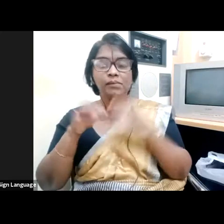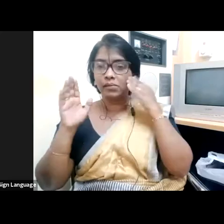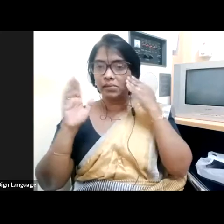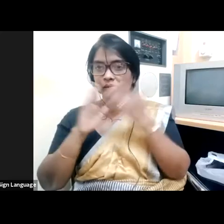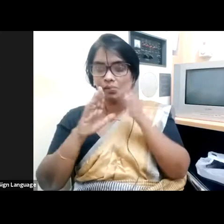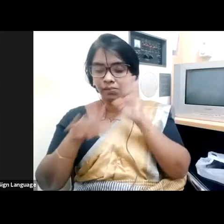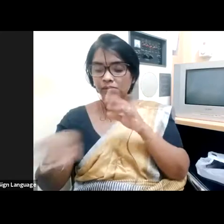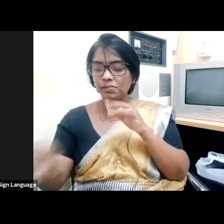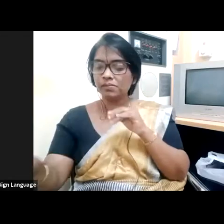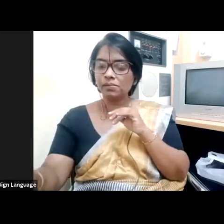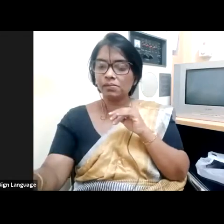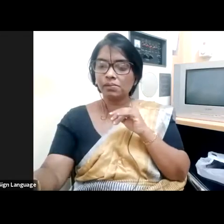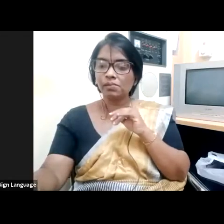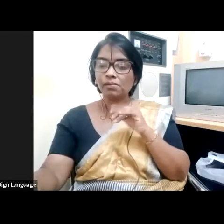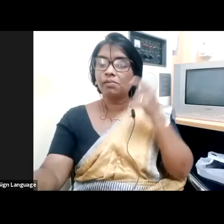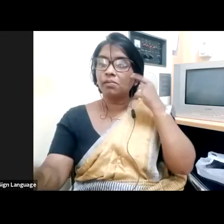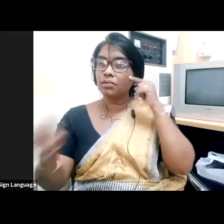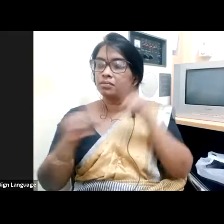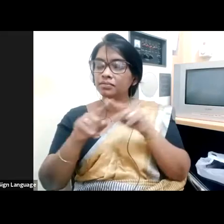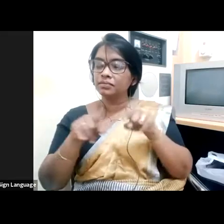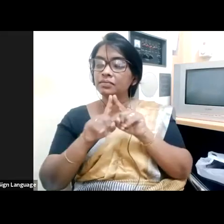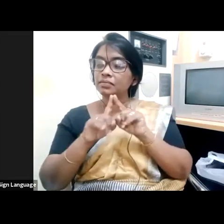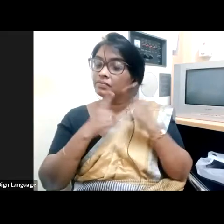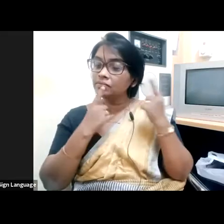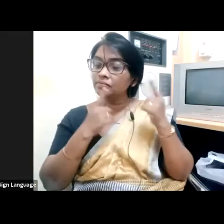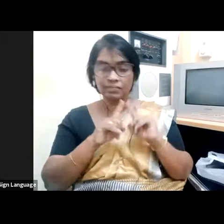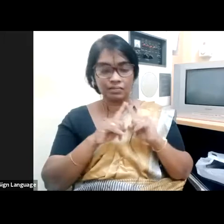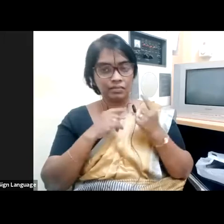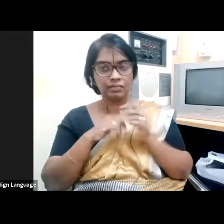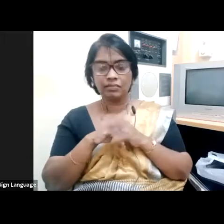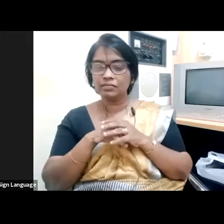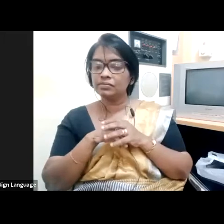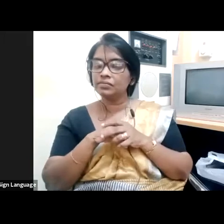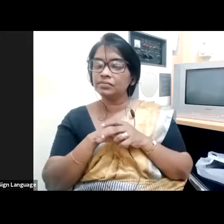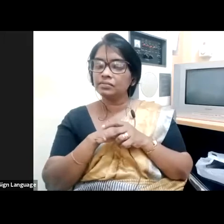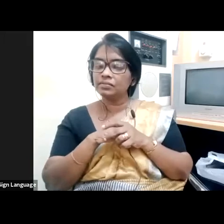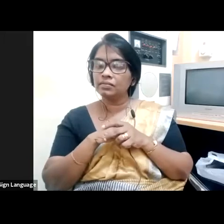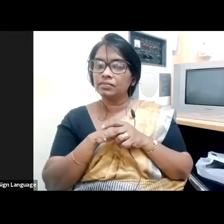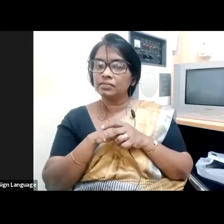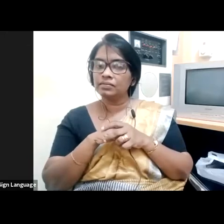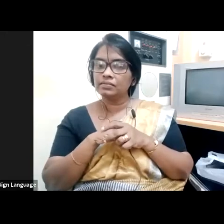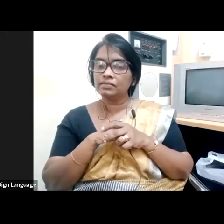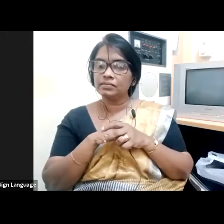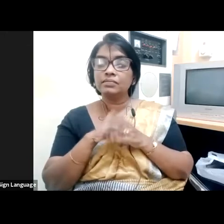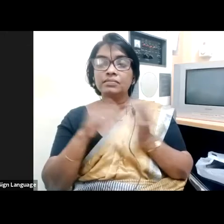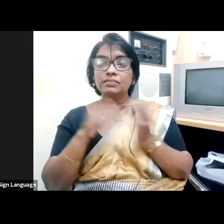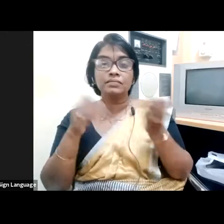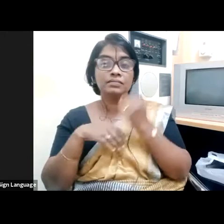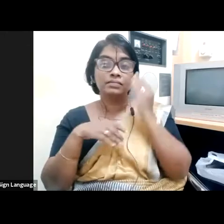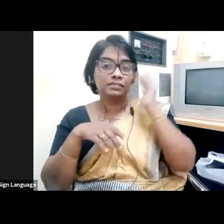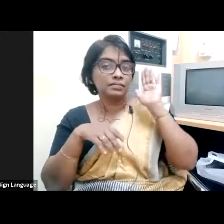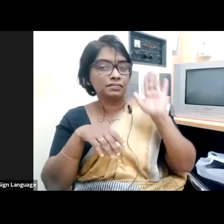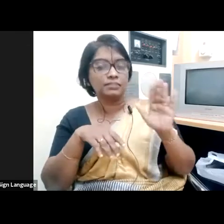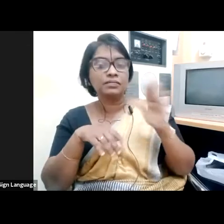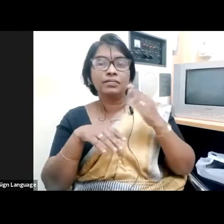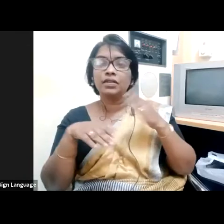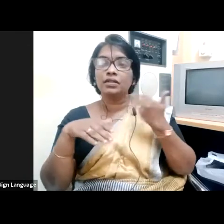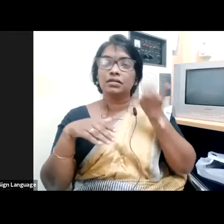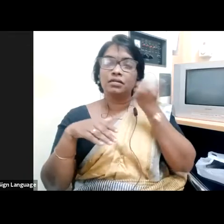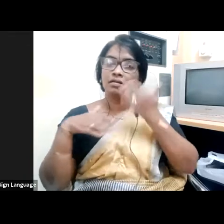at MAS Holdings, we are really proud to be committed to women's health and hygiene needs. And we are obsessed about really